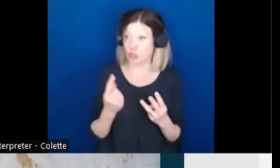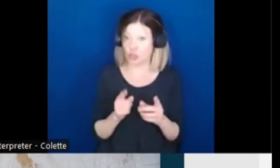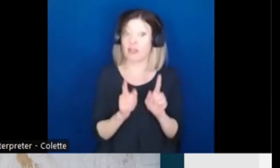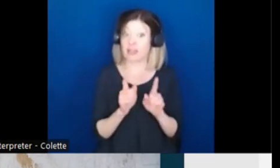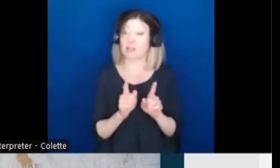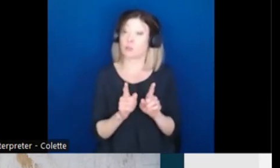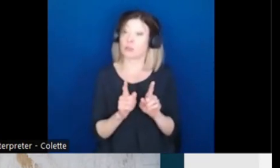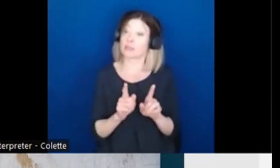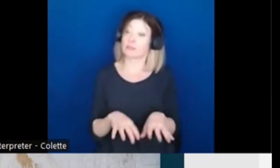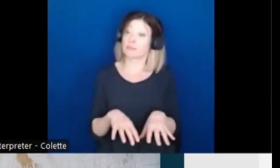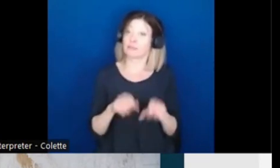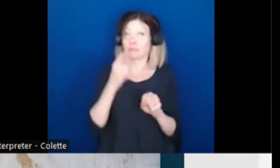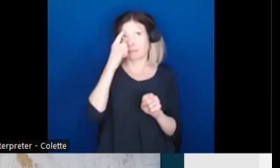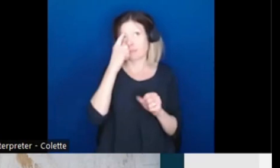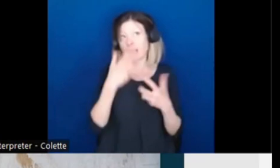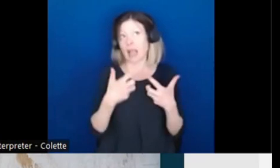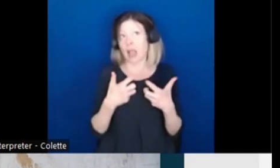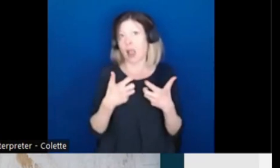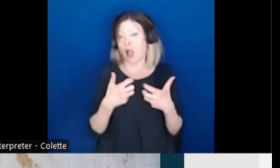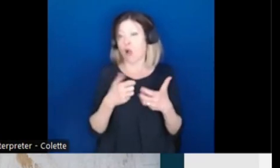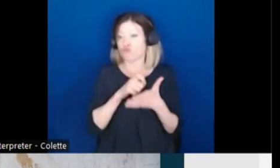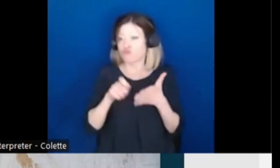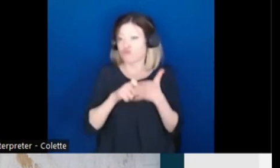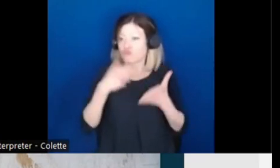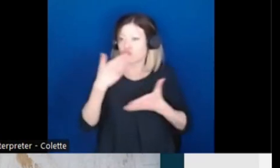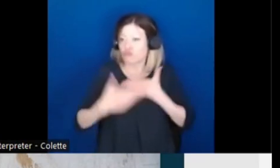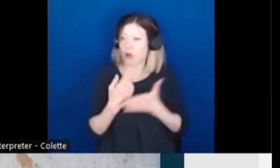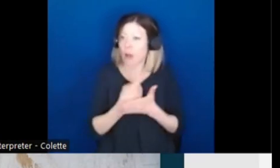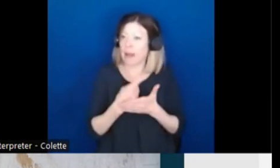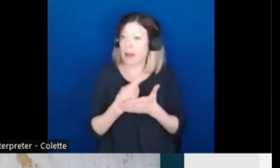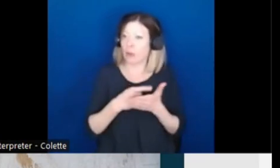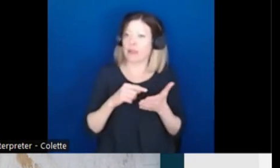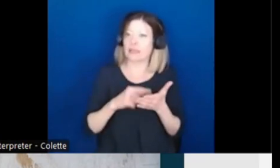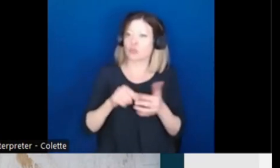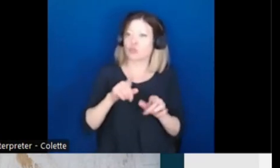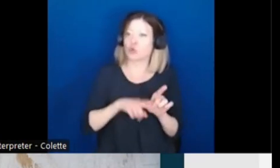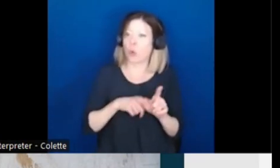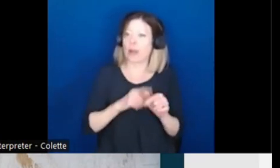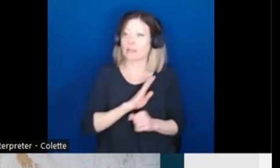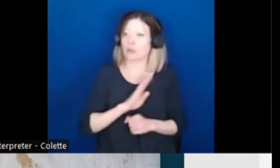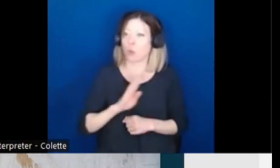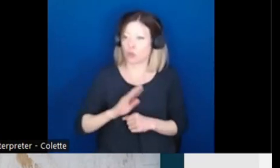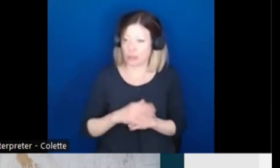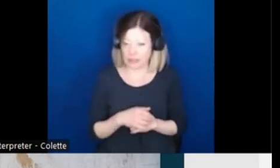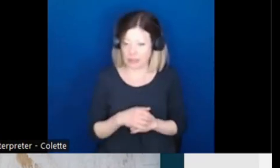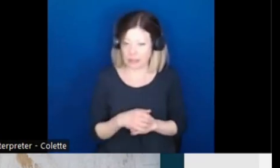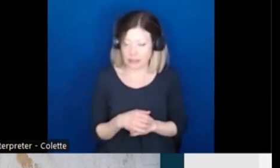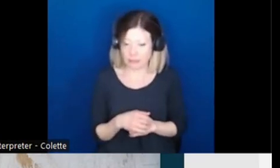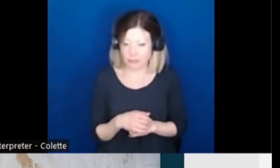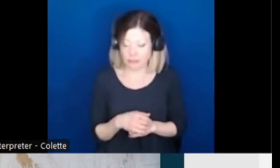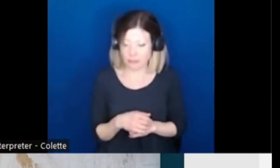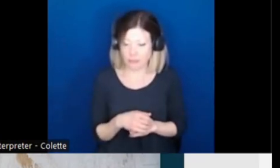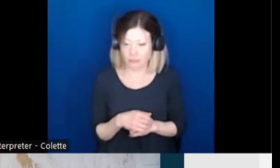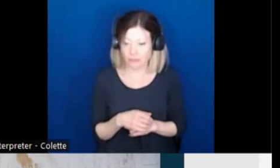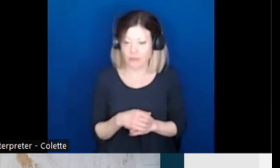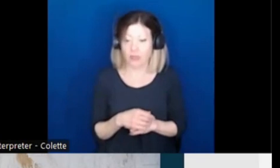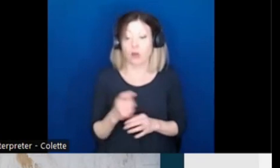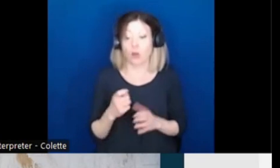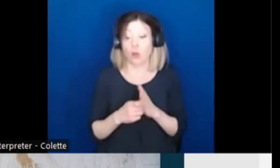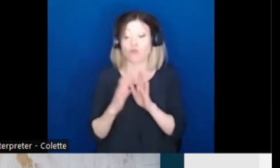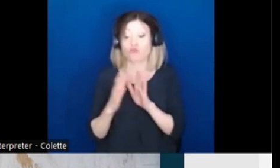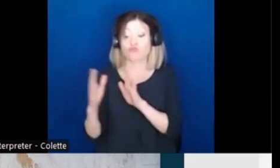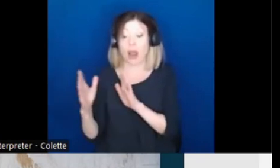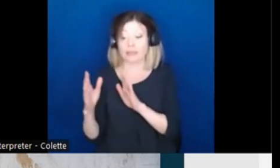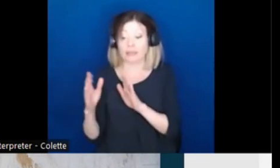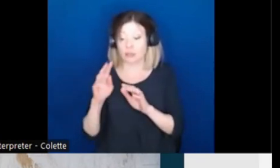adventures of these toy soldiers. On the right, you can just about see an image of a profile.